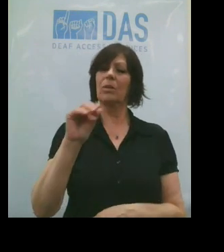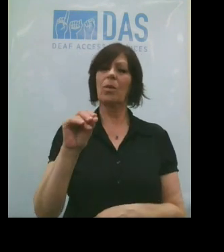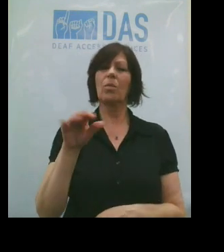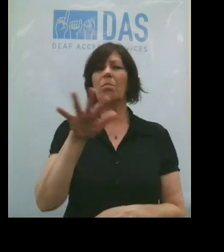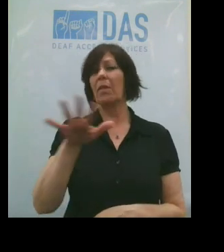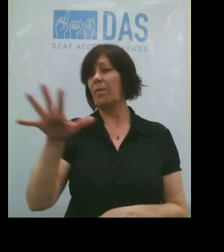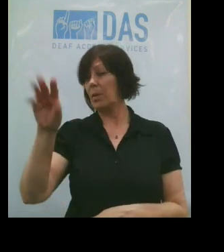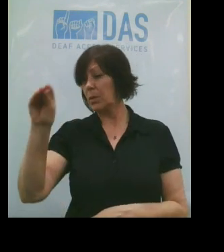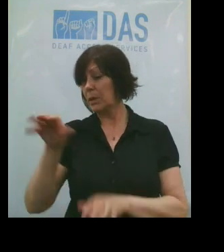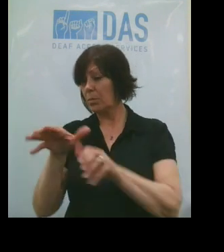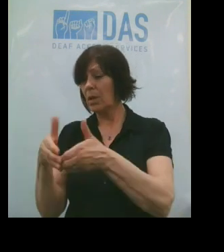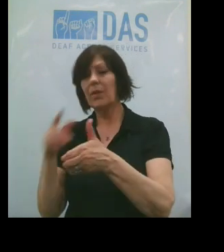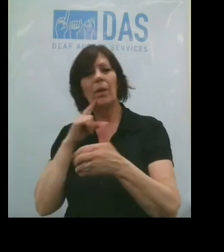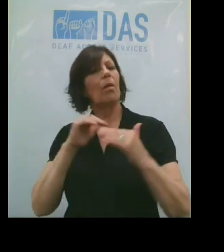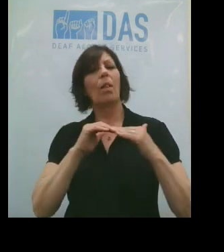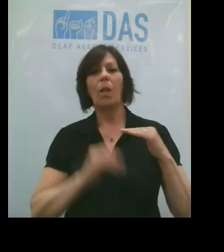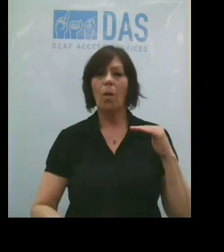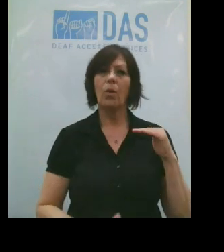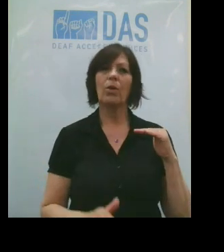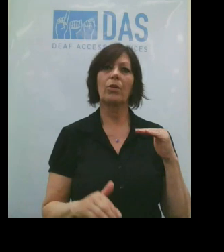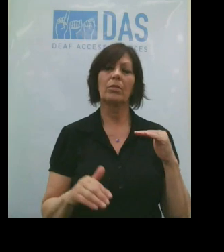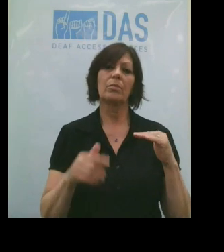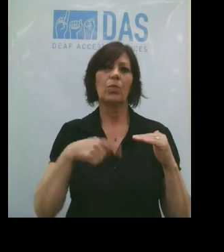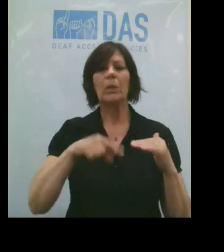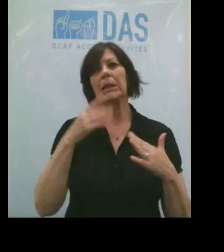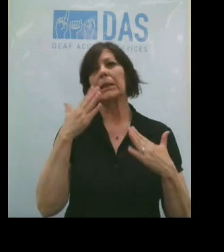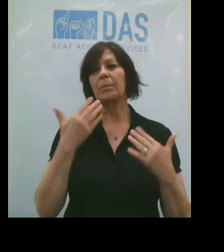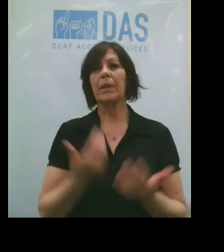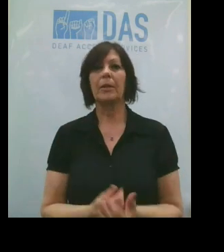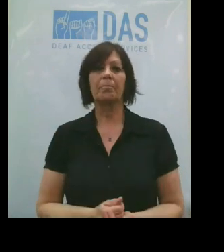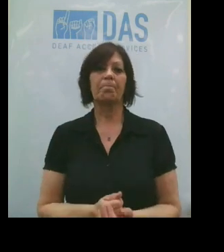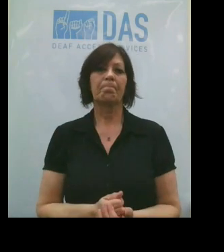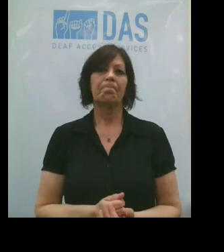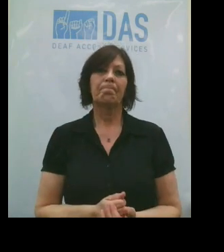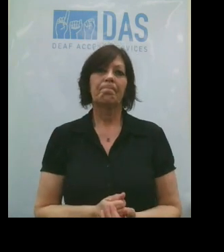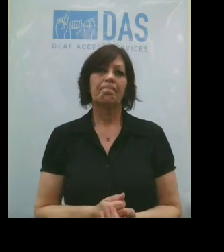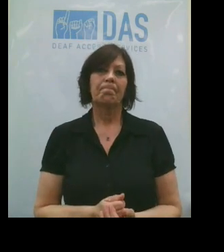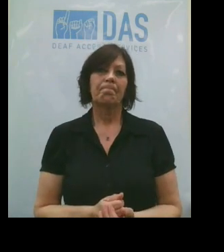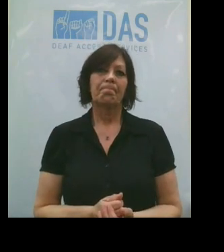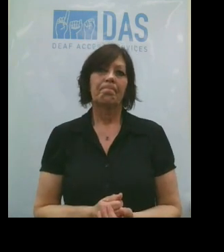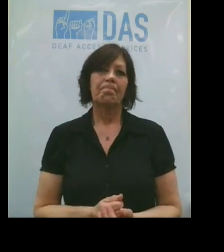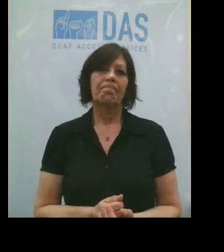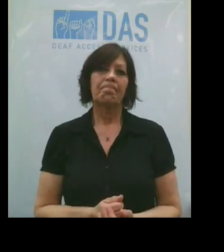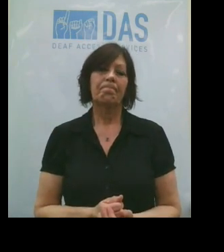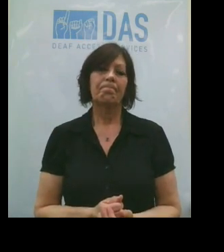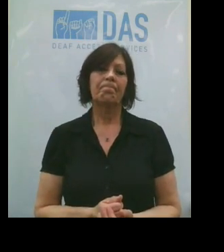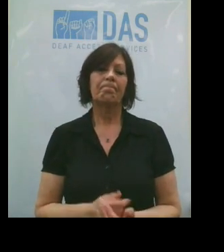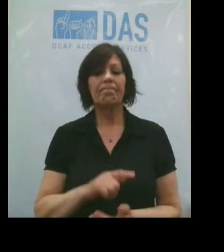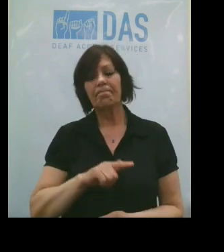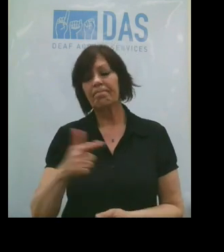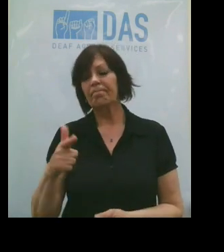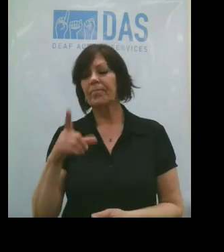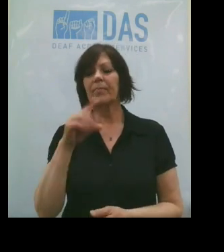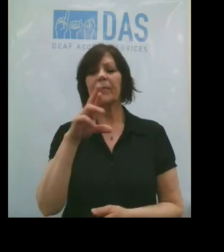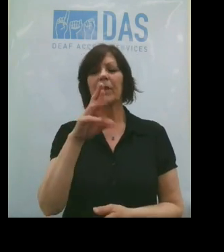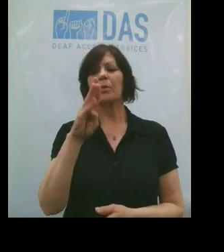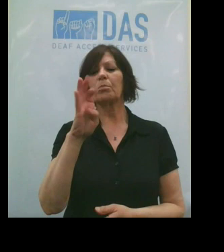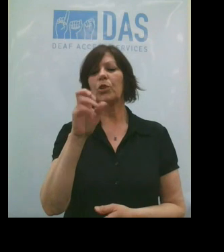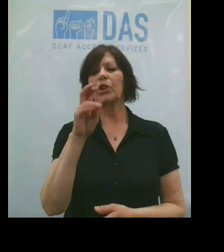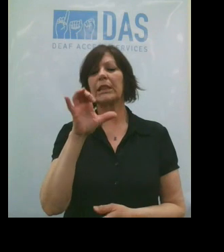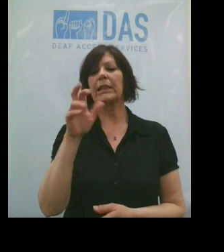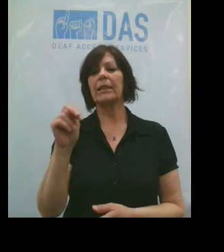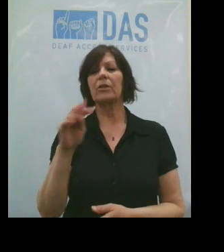the population, and they're lower than where you normally would expect them based on population. I'll turn it over to Dr. Burstein to talk about